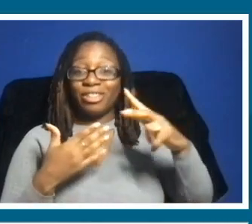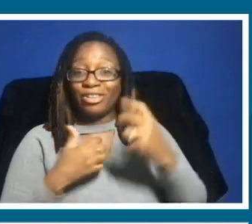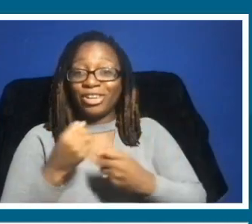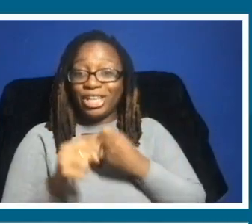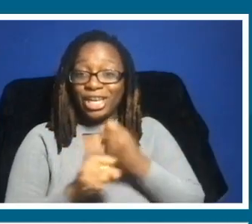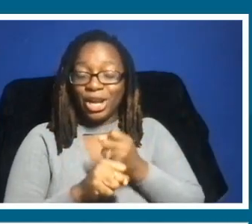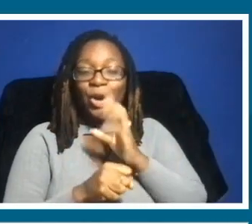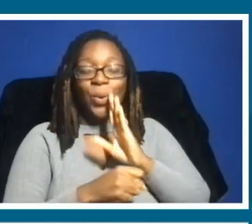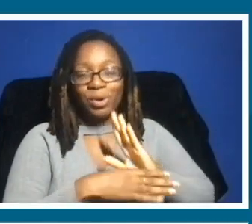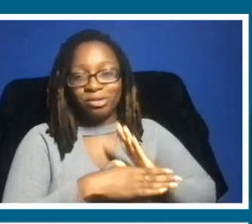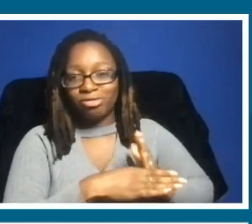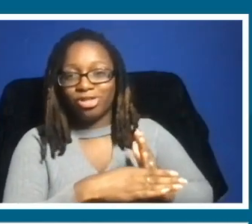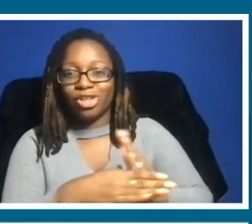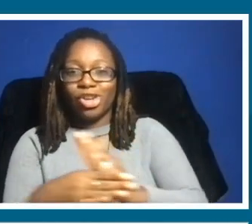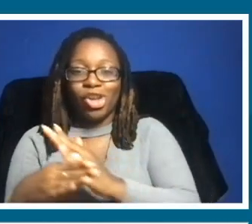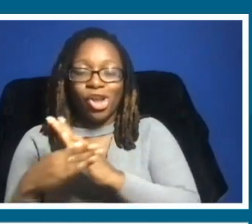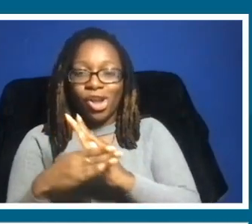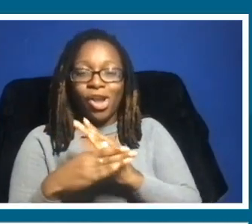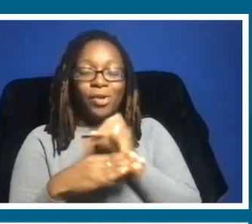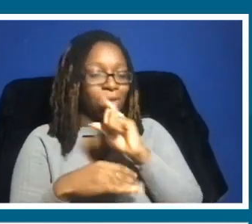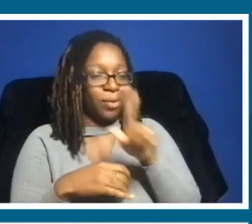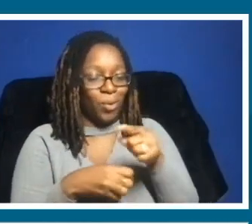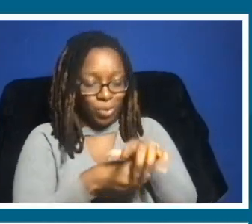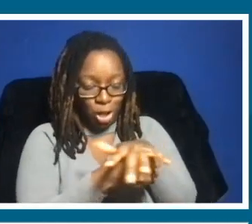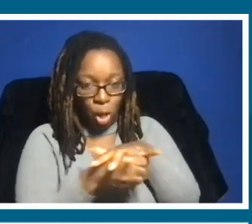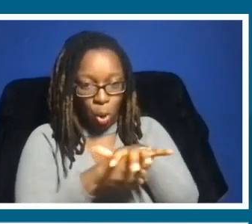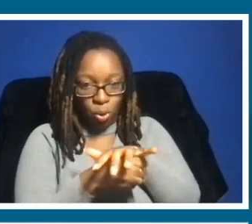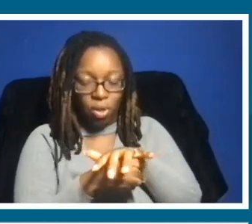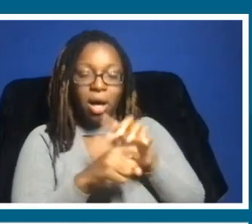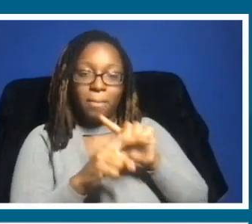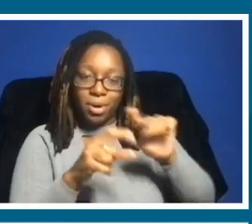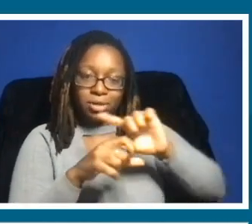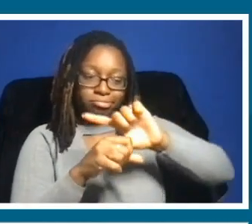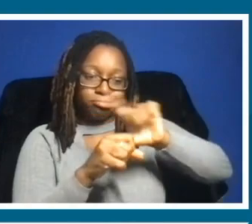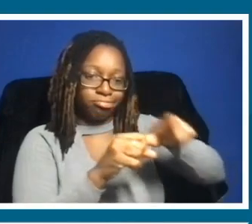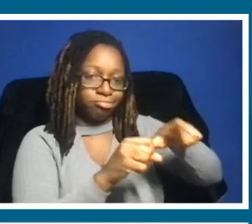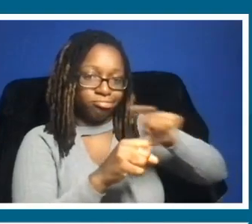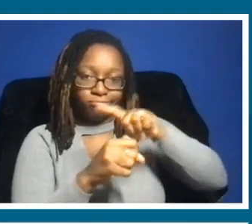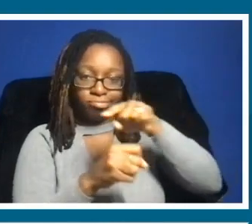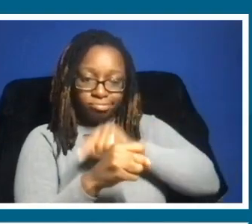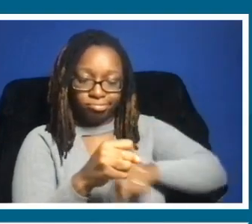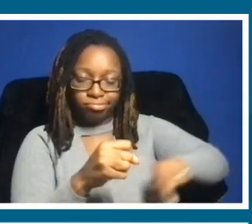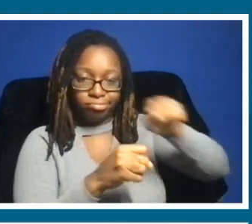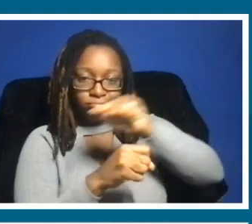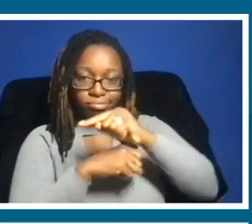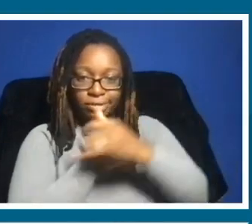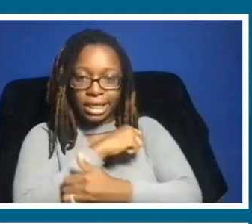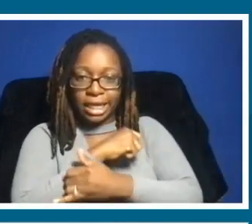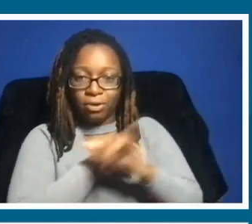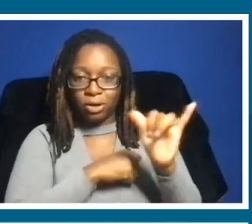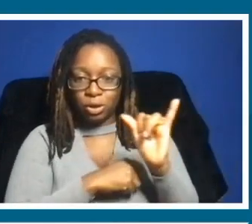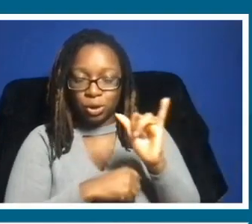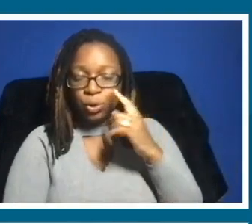out beyond our local county, but with the surrounding counties within Western North